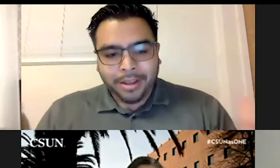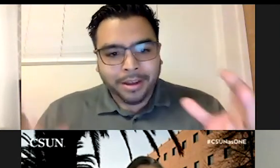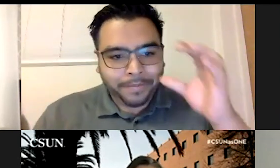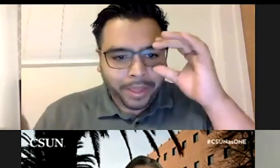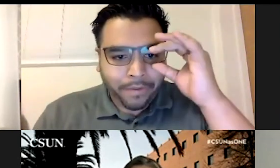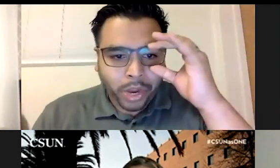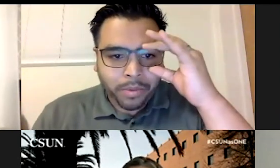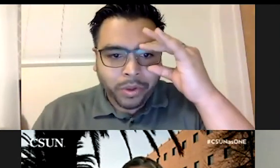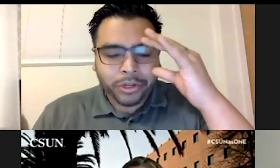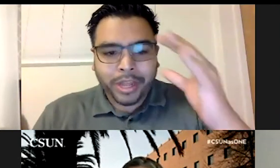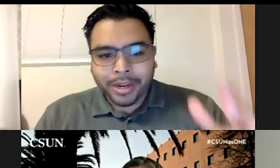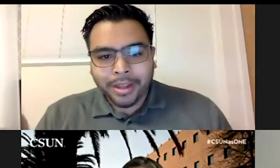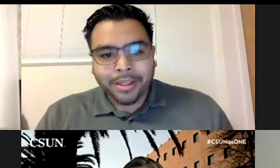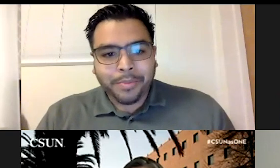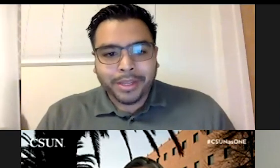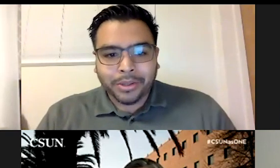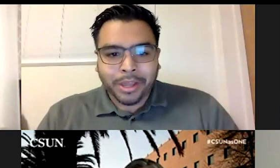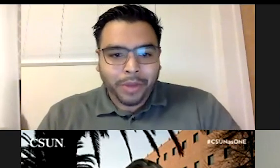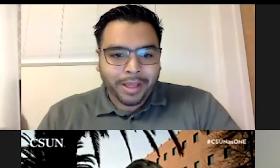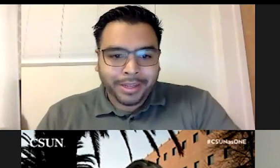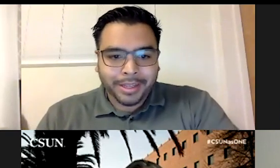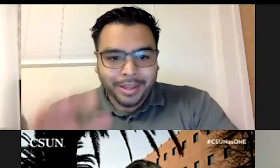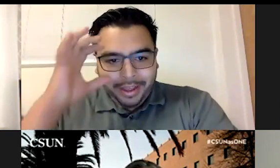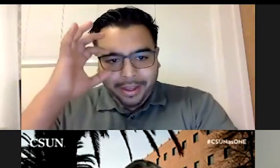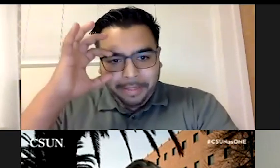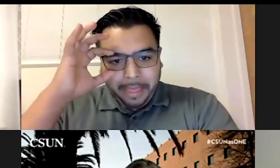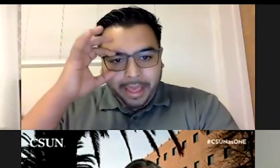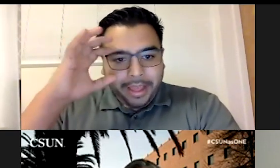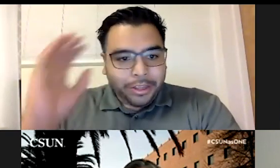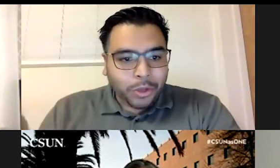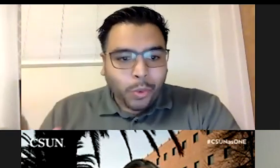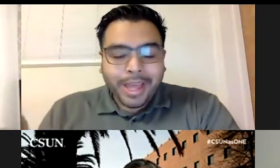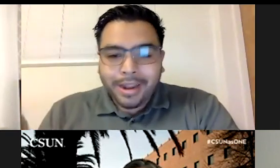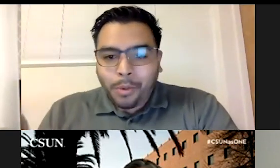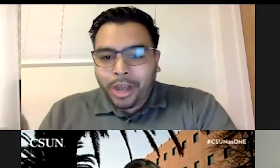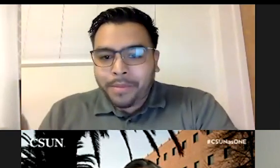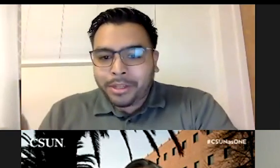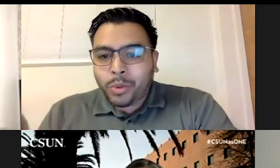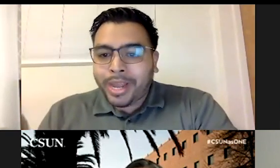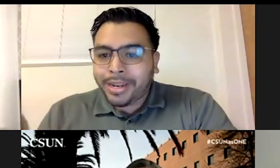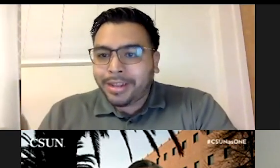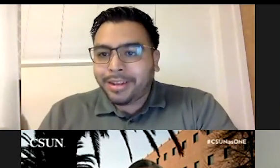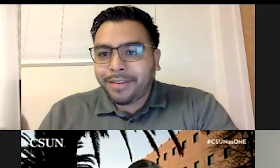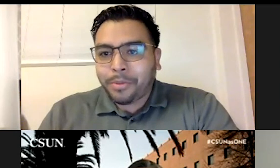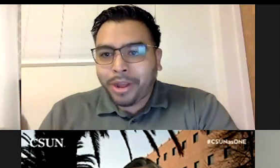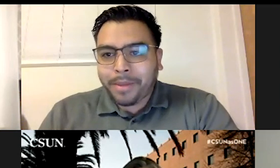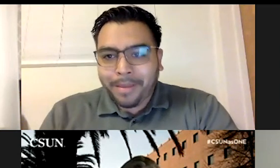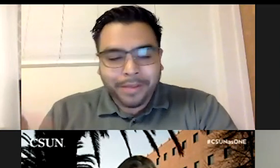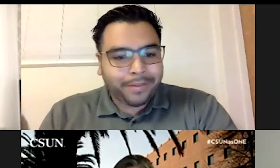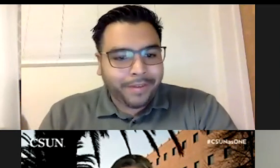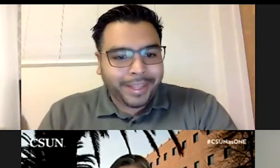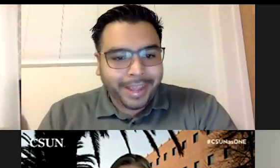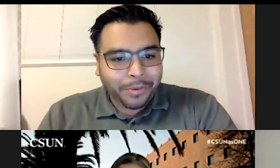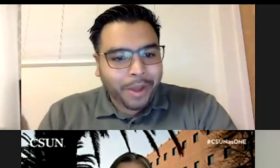connected, if you were able to understand the piece. So thank you, Alex. So with that, we're coming to an end of the program. I